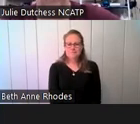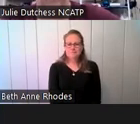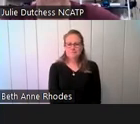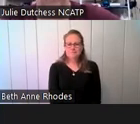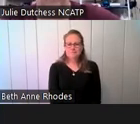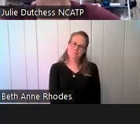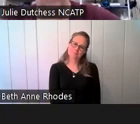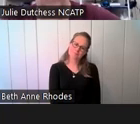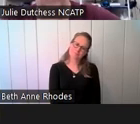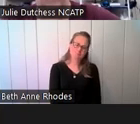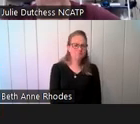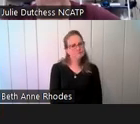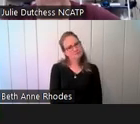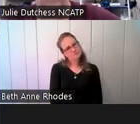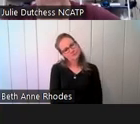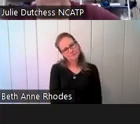everything.